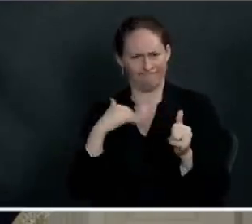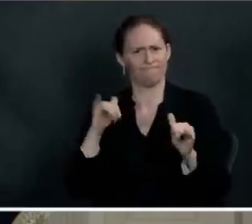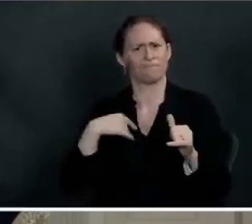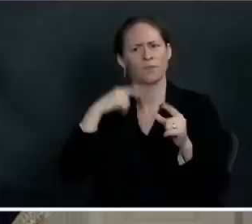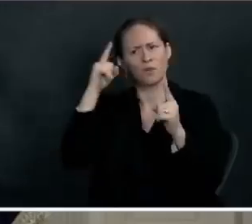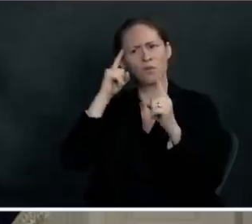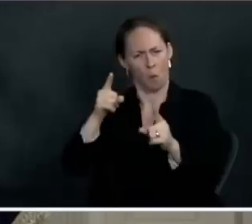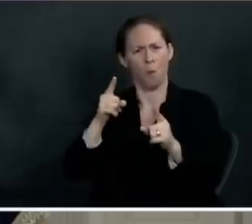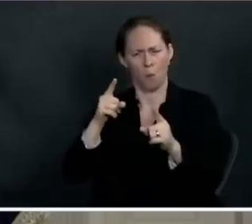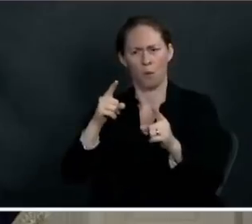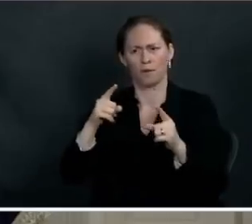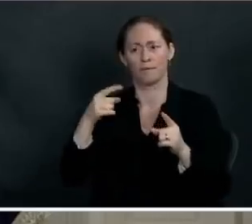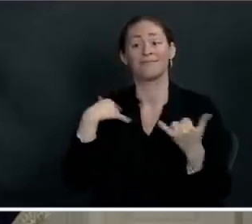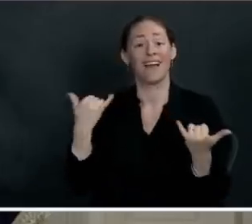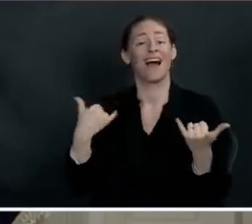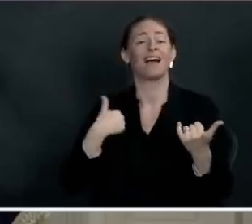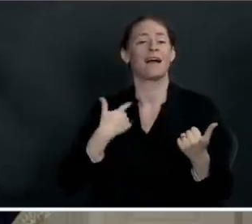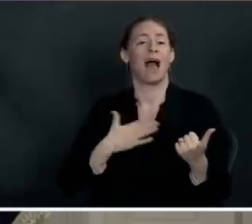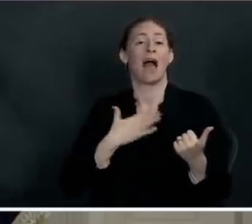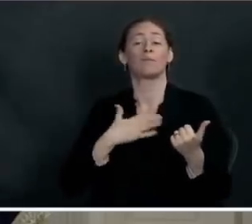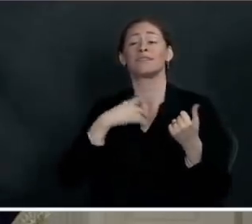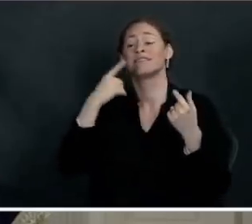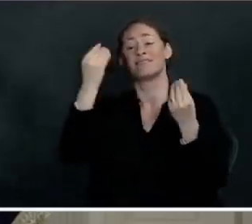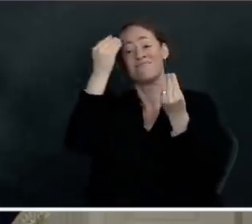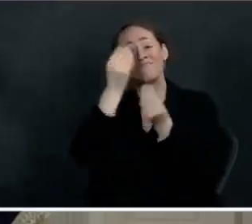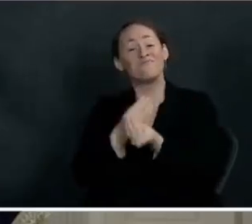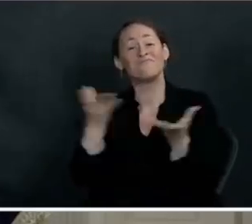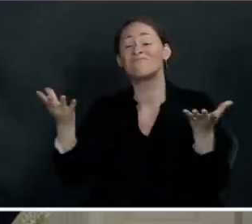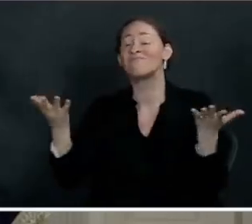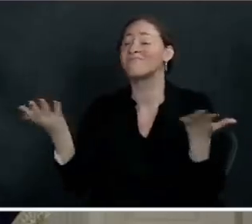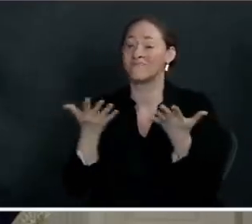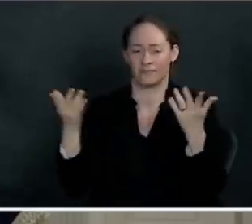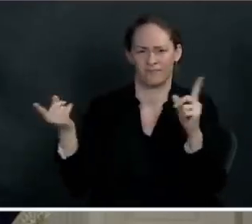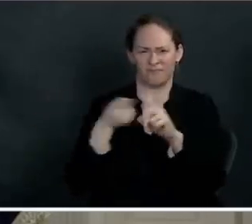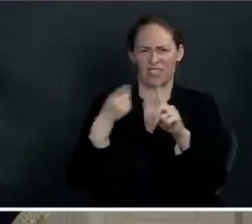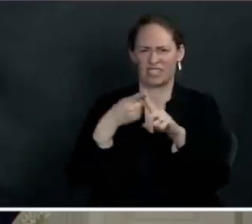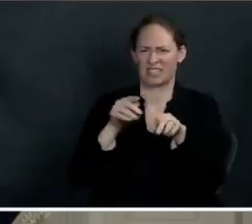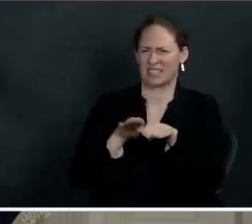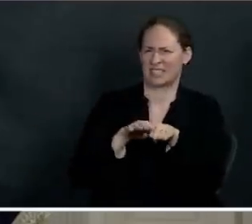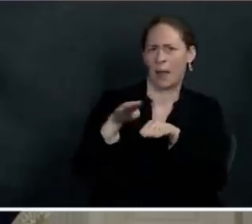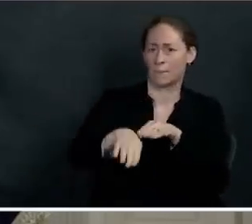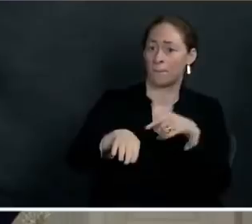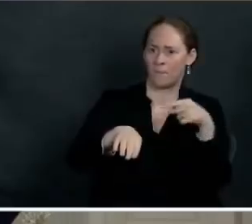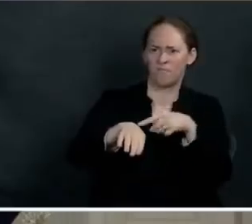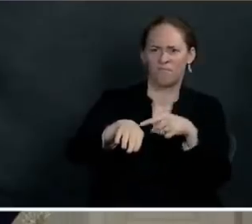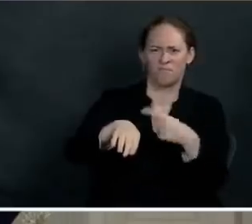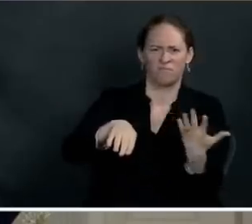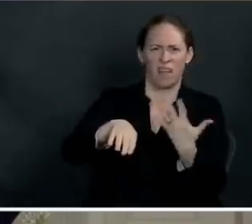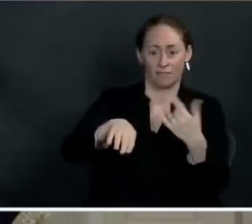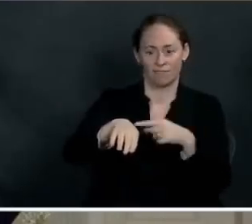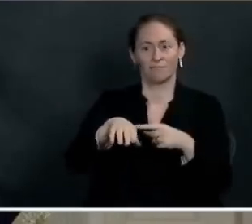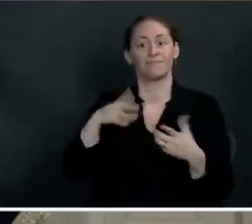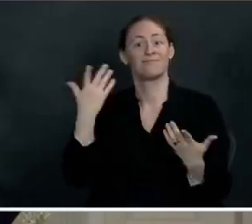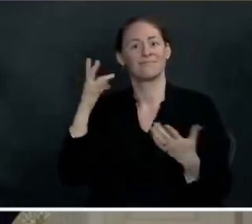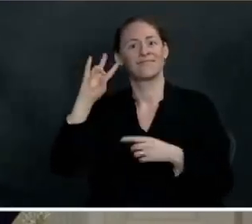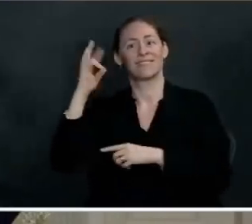to announce the first progress in that work today on day 7 of my